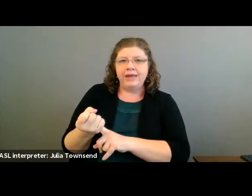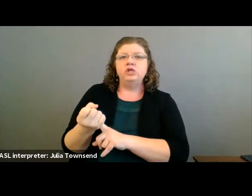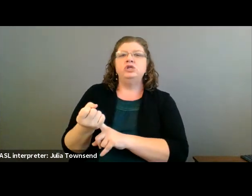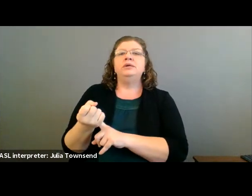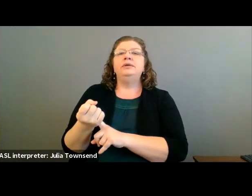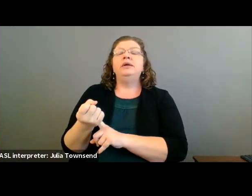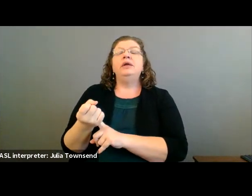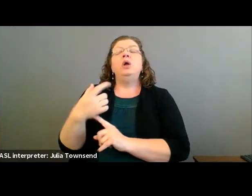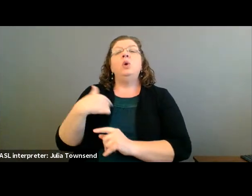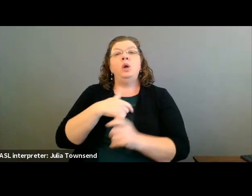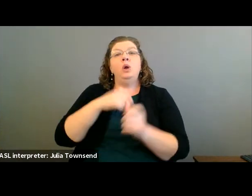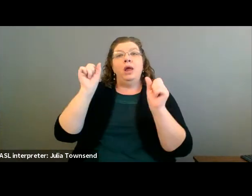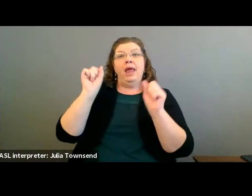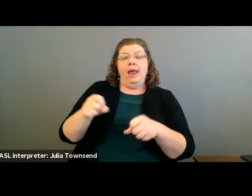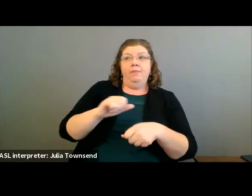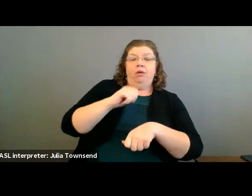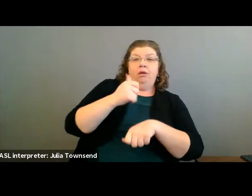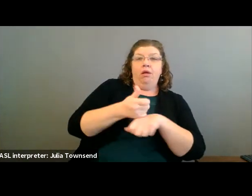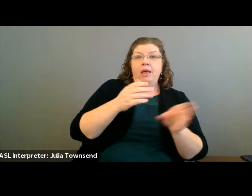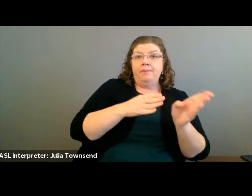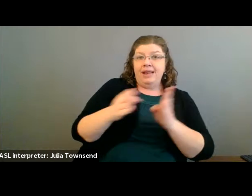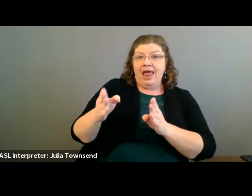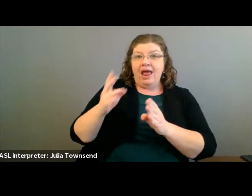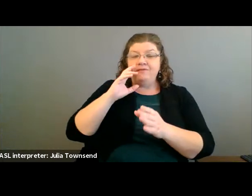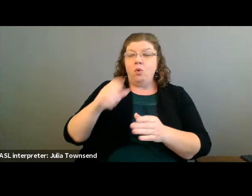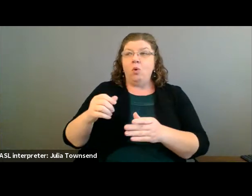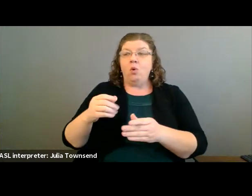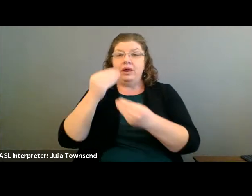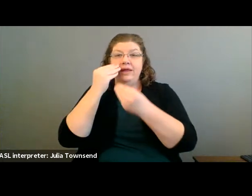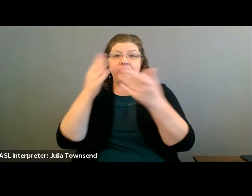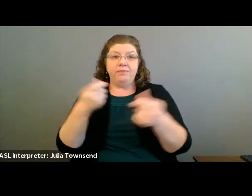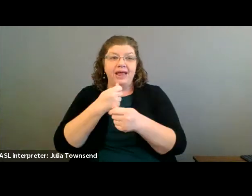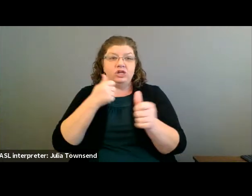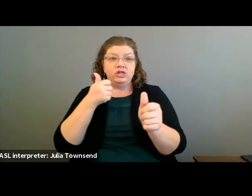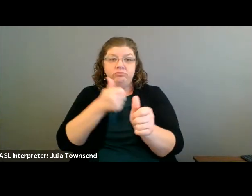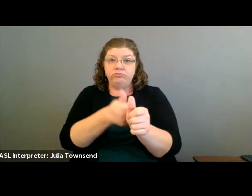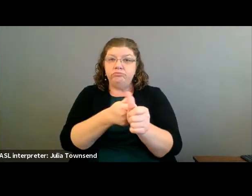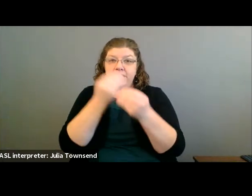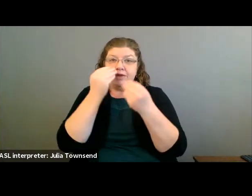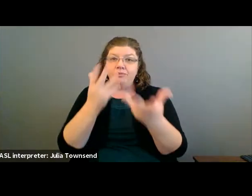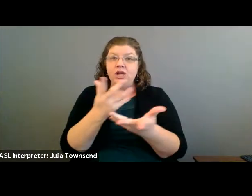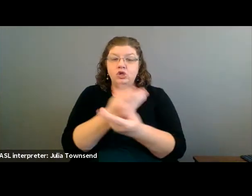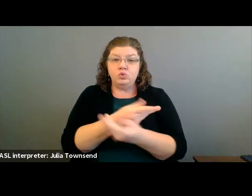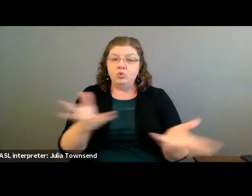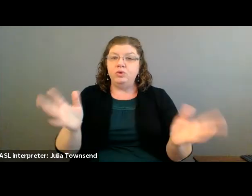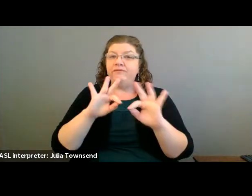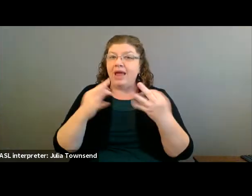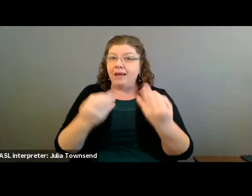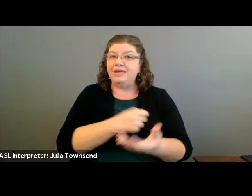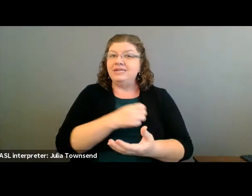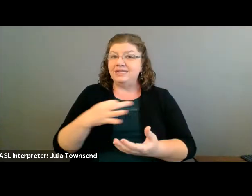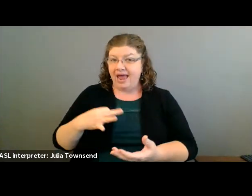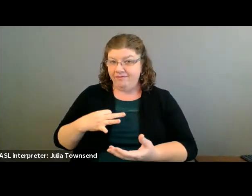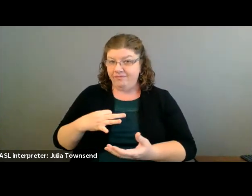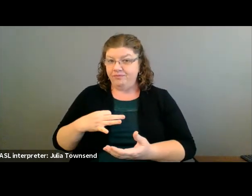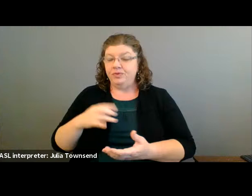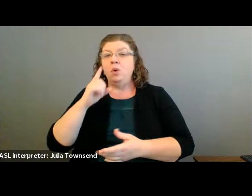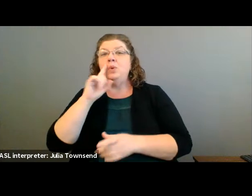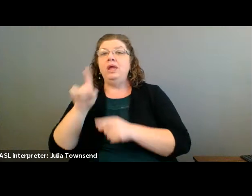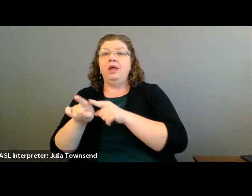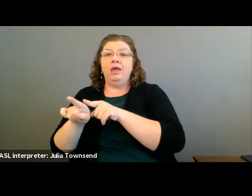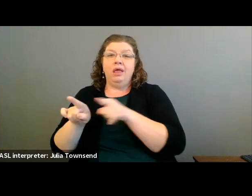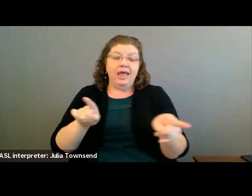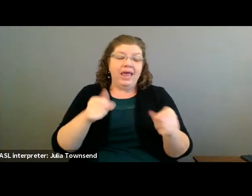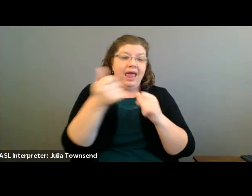and were able to put a strategy in place to get updates and information to our McKinley staff and families. We route everyone to a distance learning day for Friday,